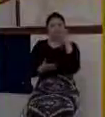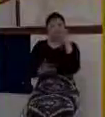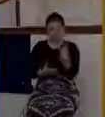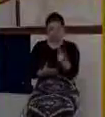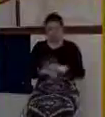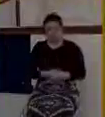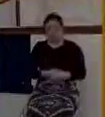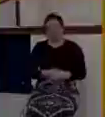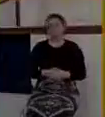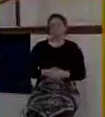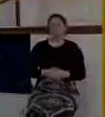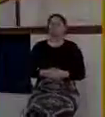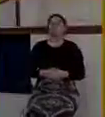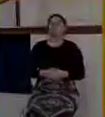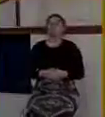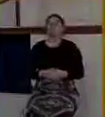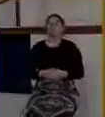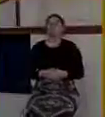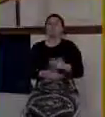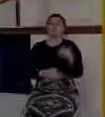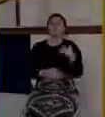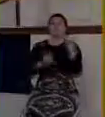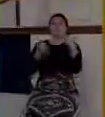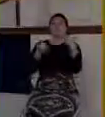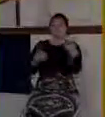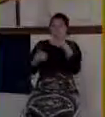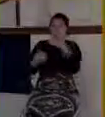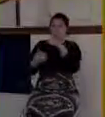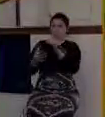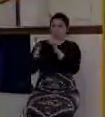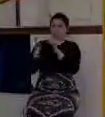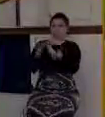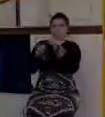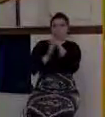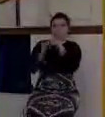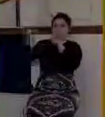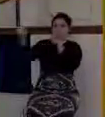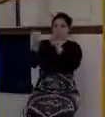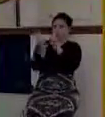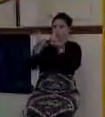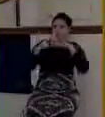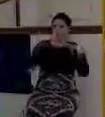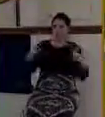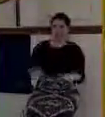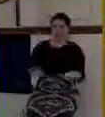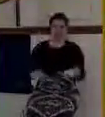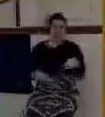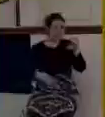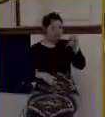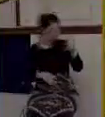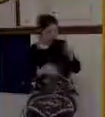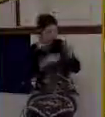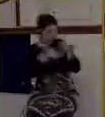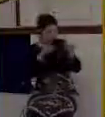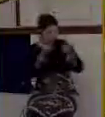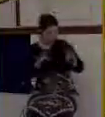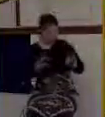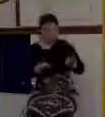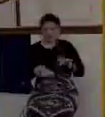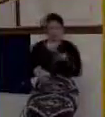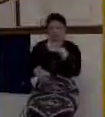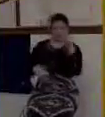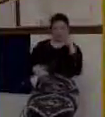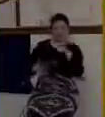and Jesus has the need to correct them. And what I want you to see from this passage today are five reasons why good,